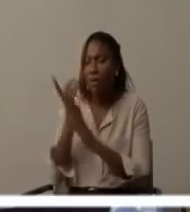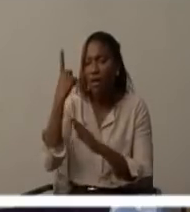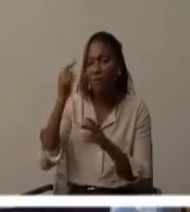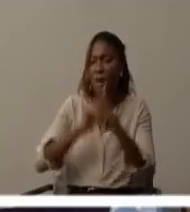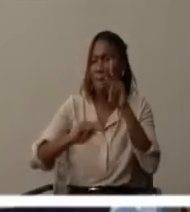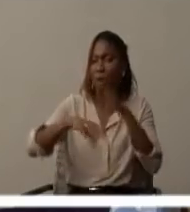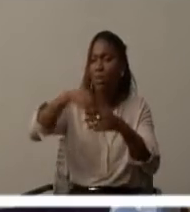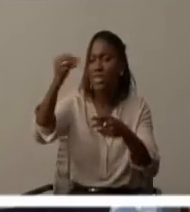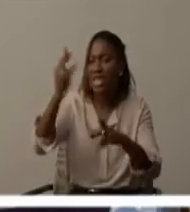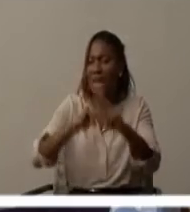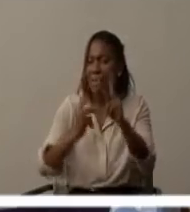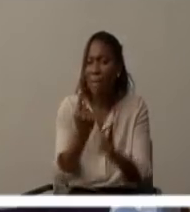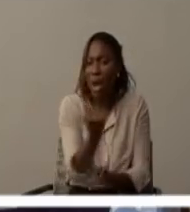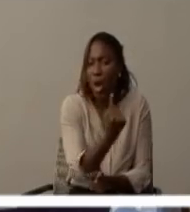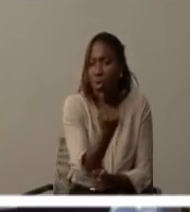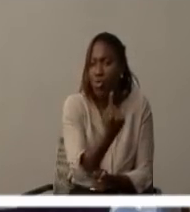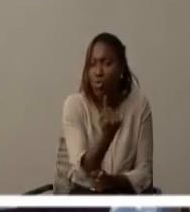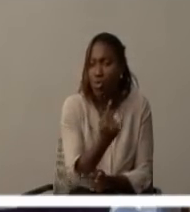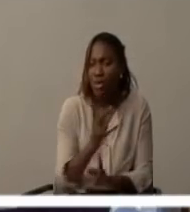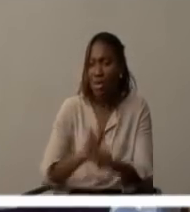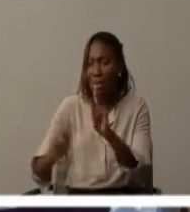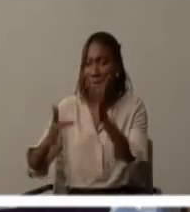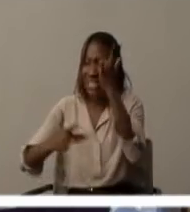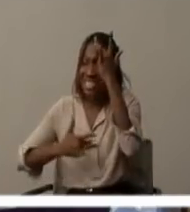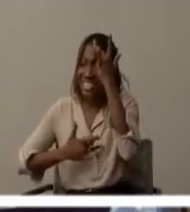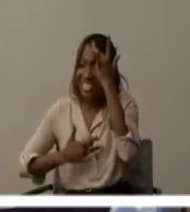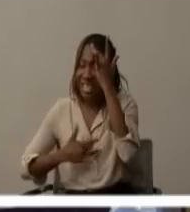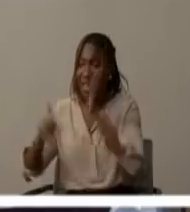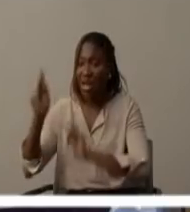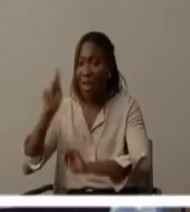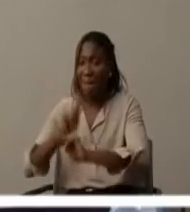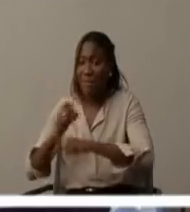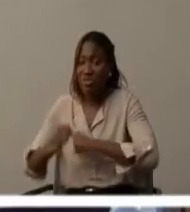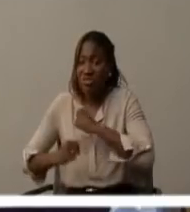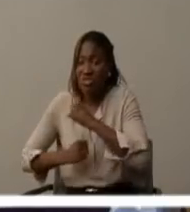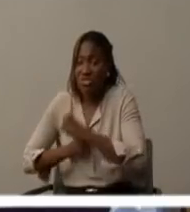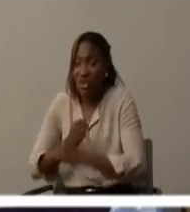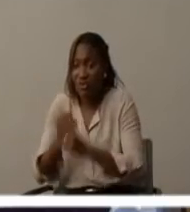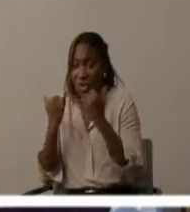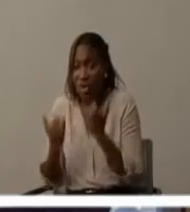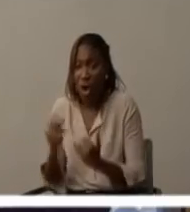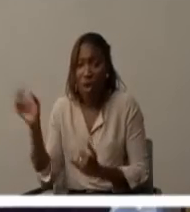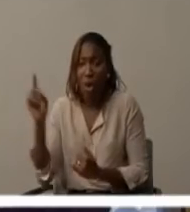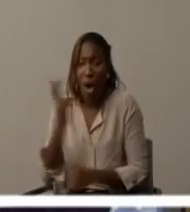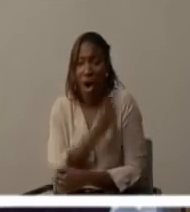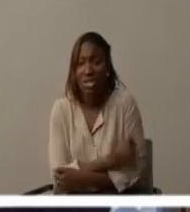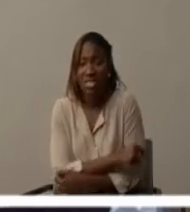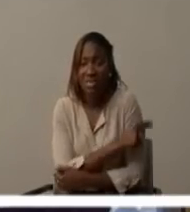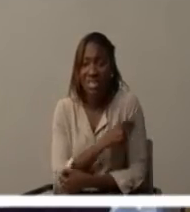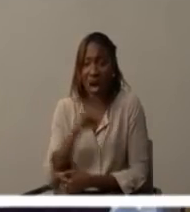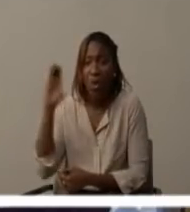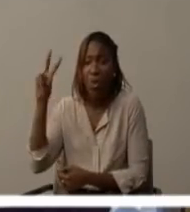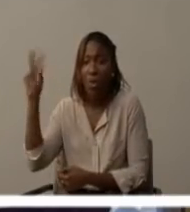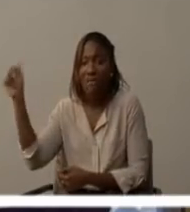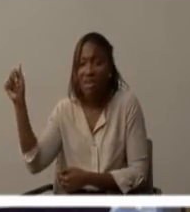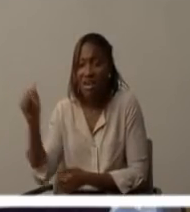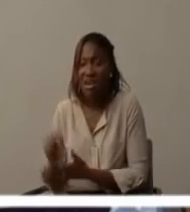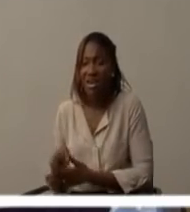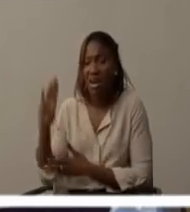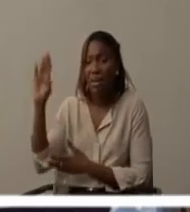people who are lonely, who are sick. Pray for people who are suffering right now in the hospital in Kuva or in